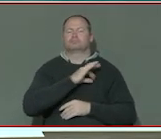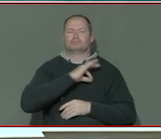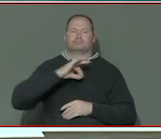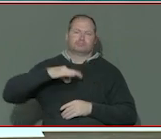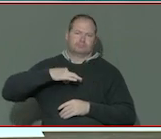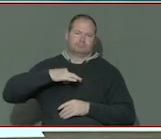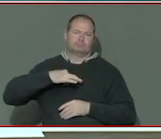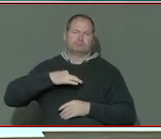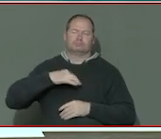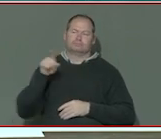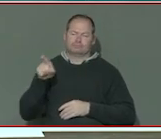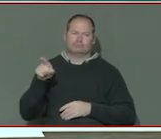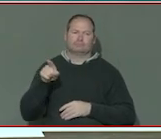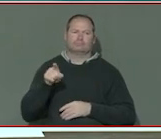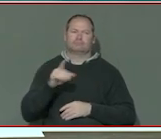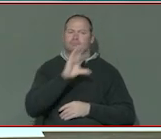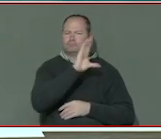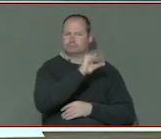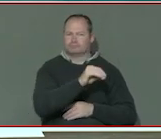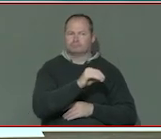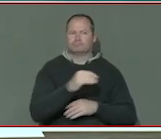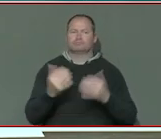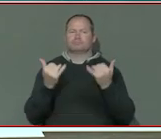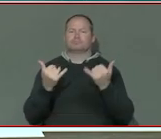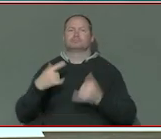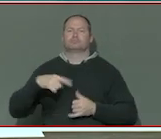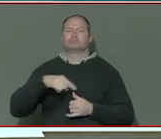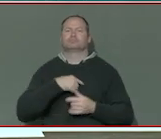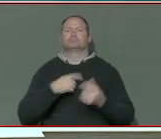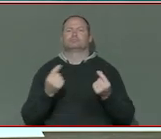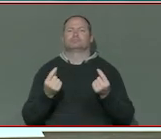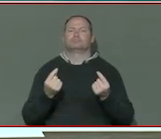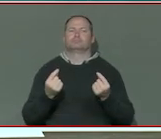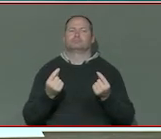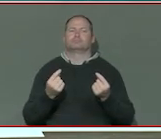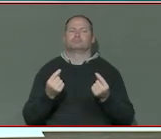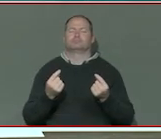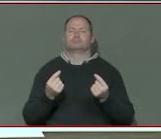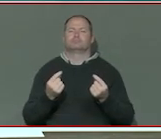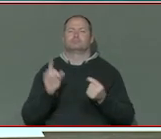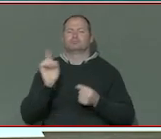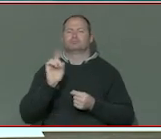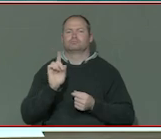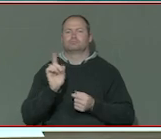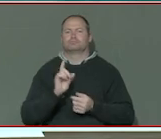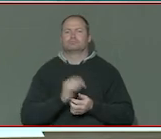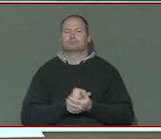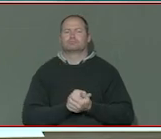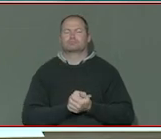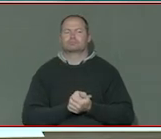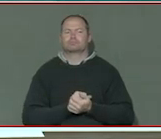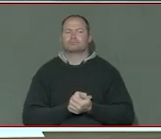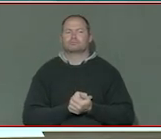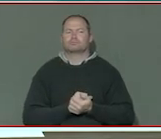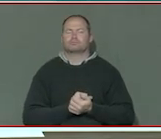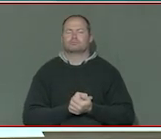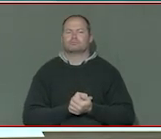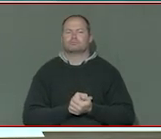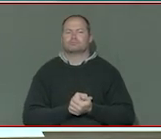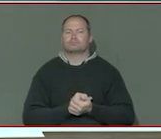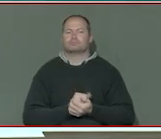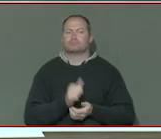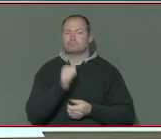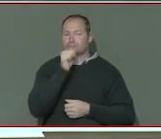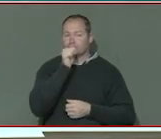creditors. Explain what action should be taken against Van Wyk. State 2 points. So normally the first answer will